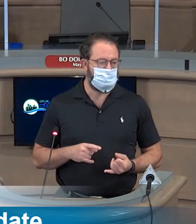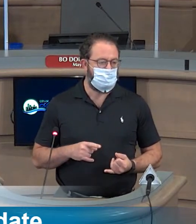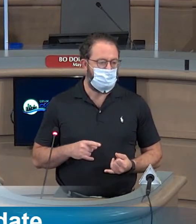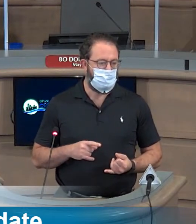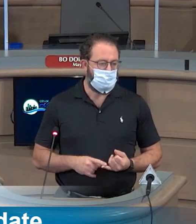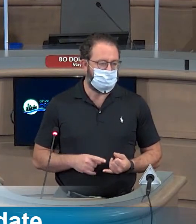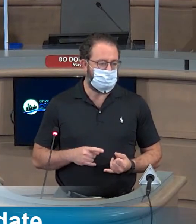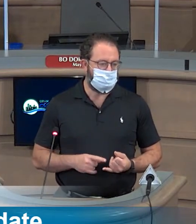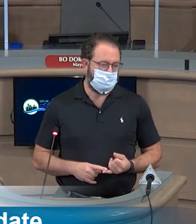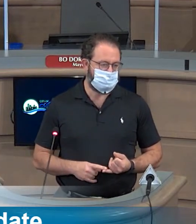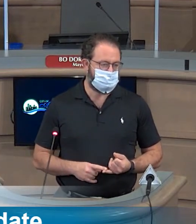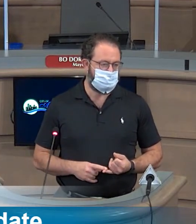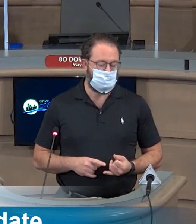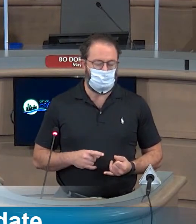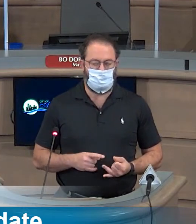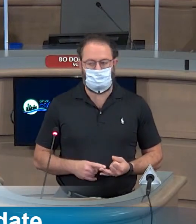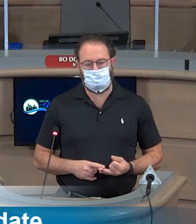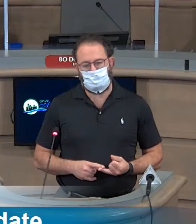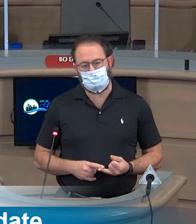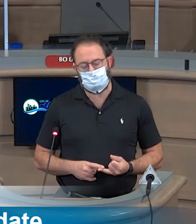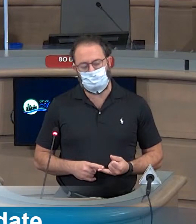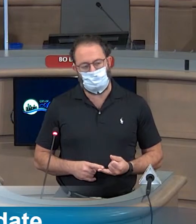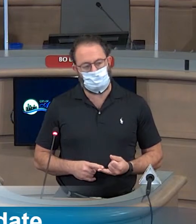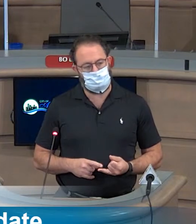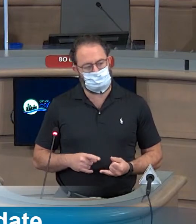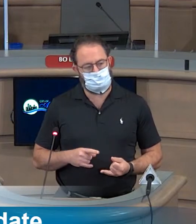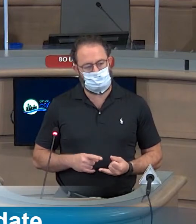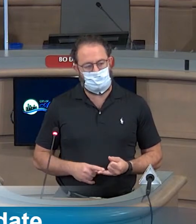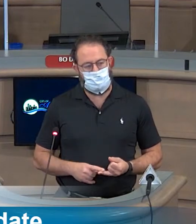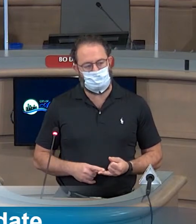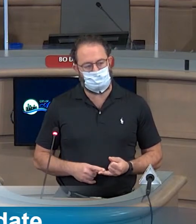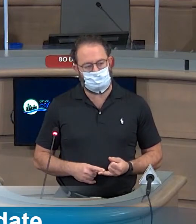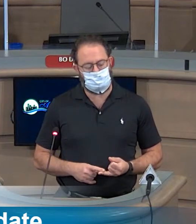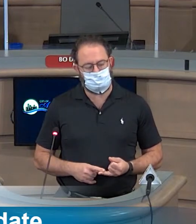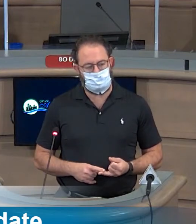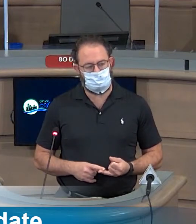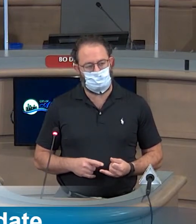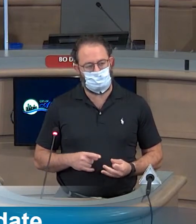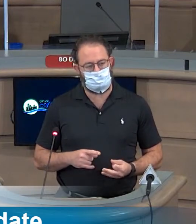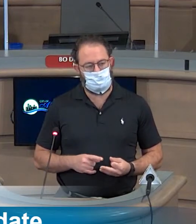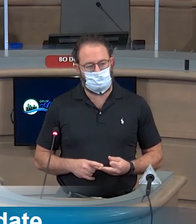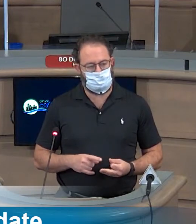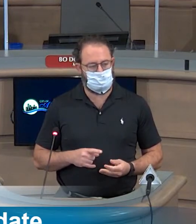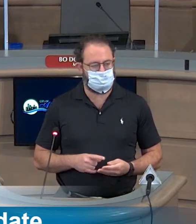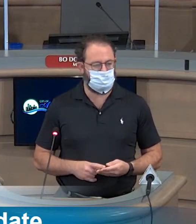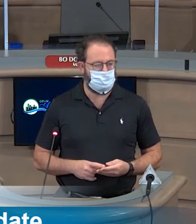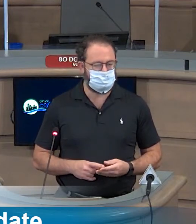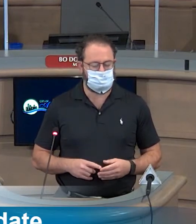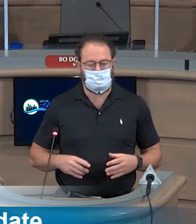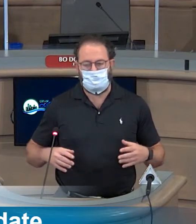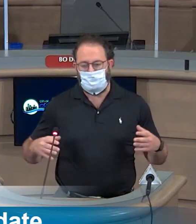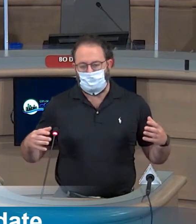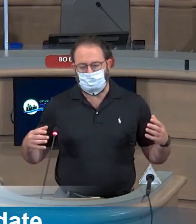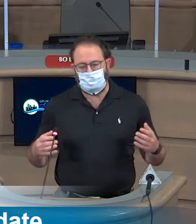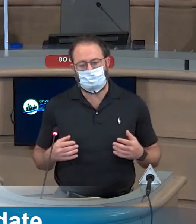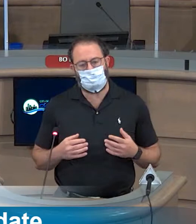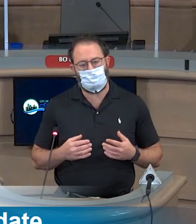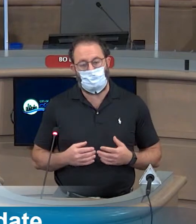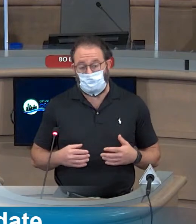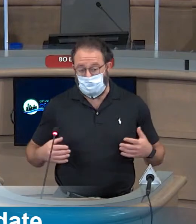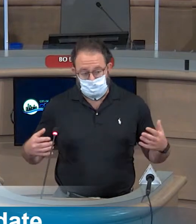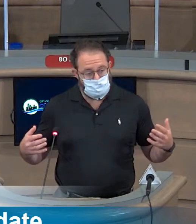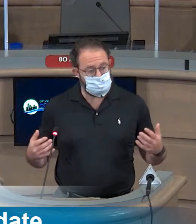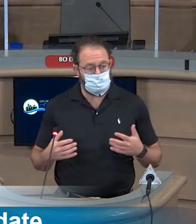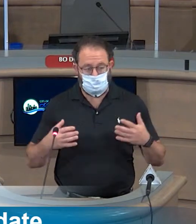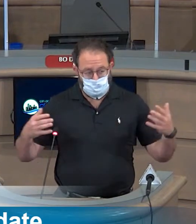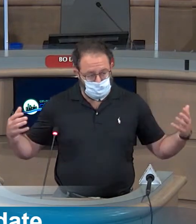advance of Thanksgiving, well in advance before you're sitting down at the dinner table with family and friends. And people,